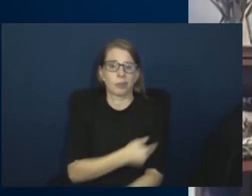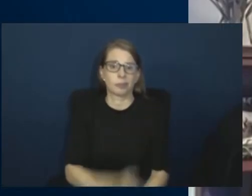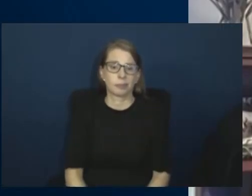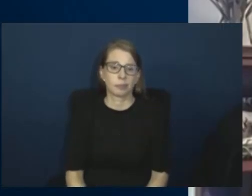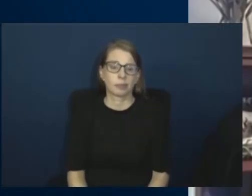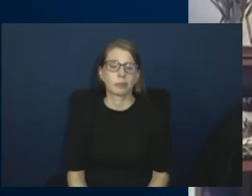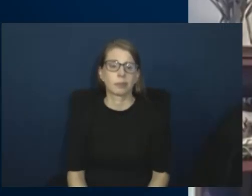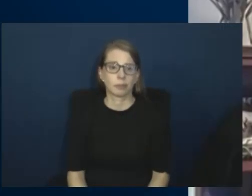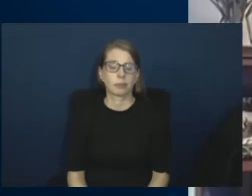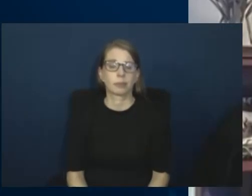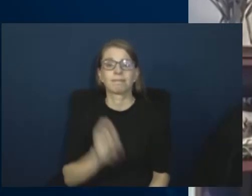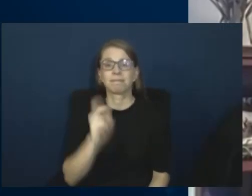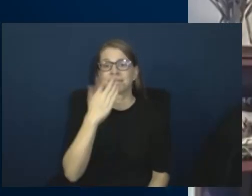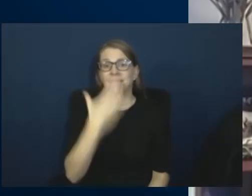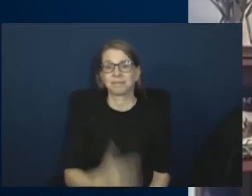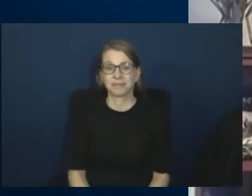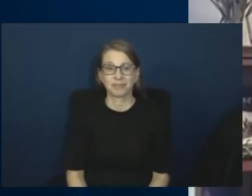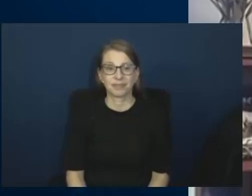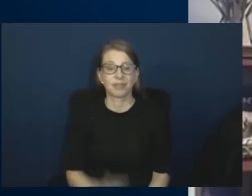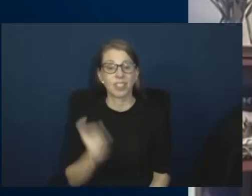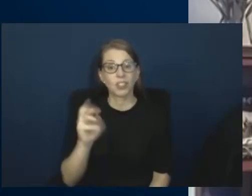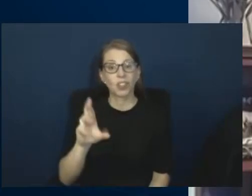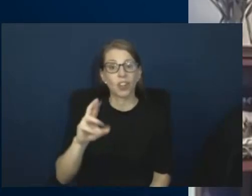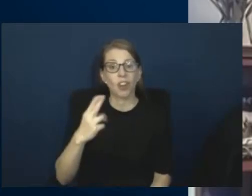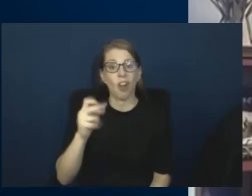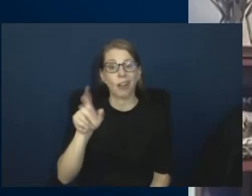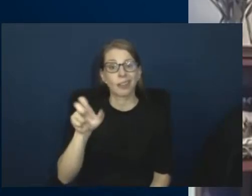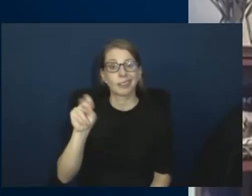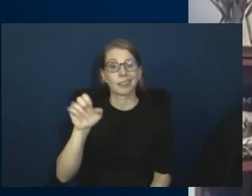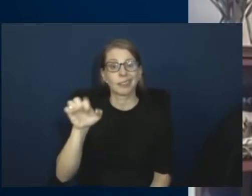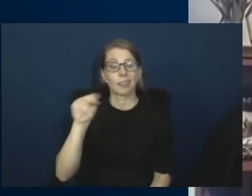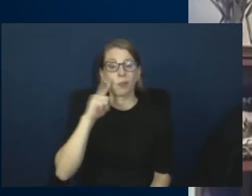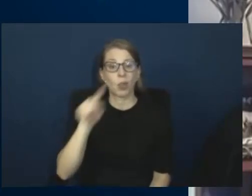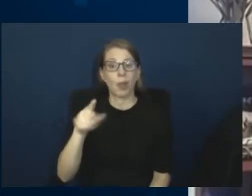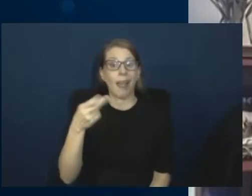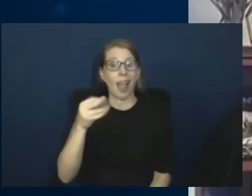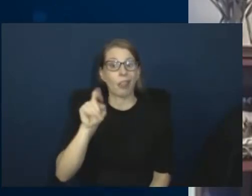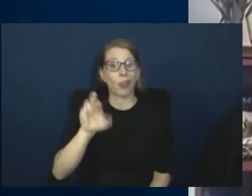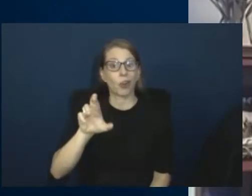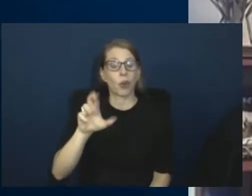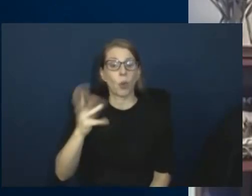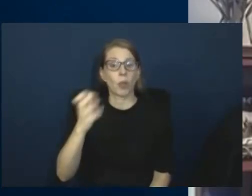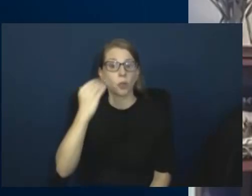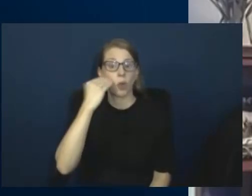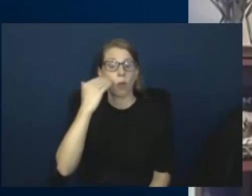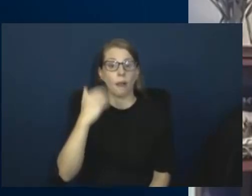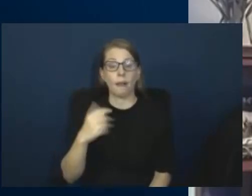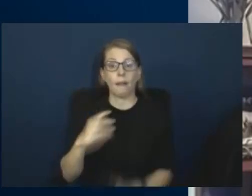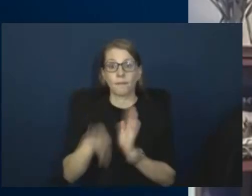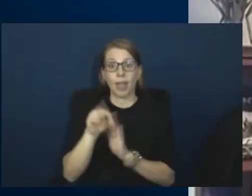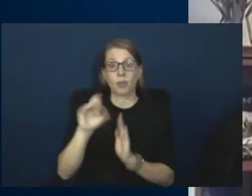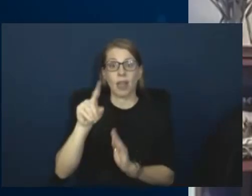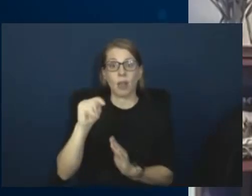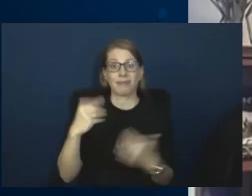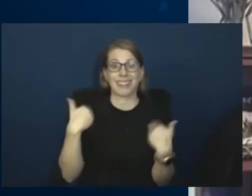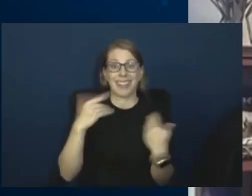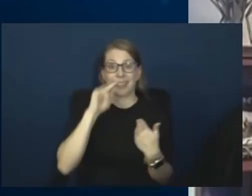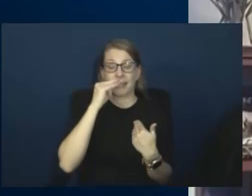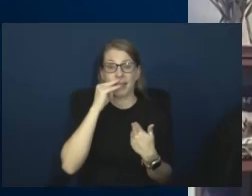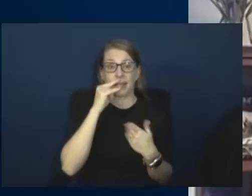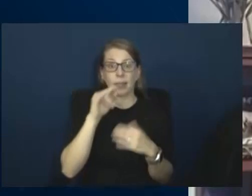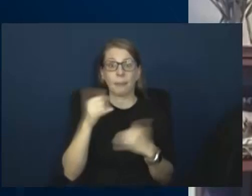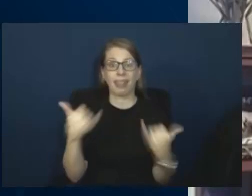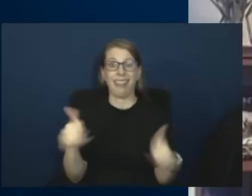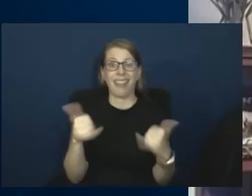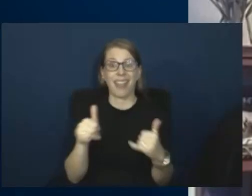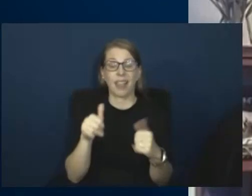Okay, thank you for that. Dr. Hawkins, and a couple questions for you really quick. Heather wants to know, just found out my young kids were outside playing and riding bikes with our